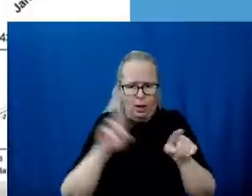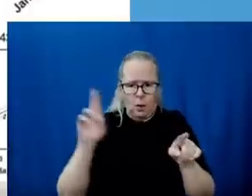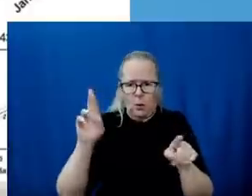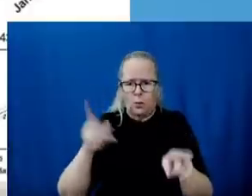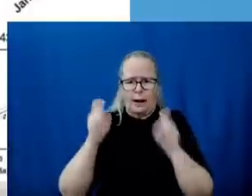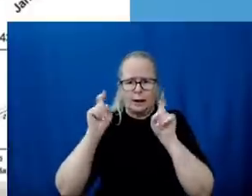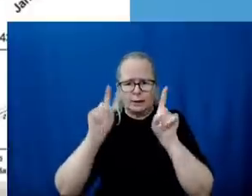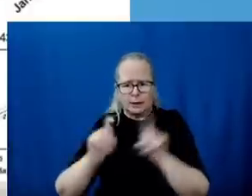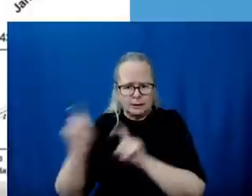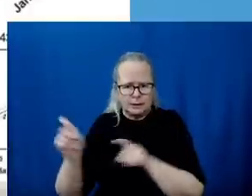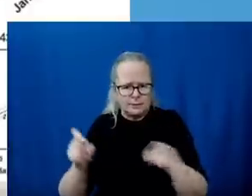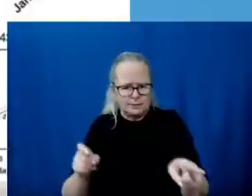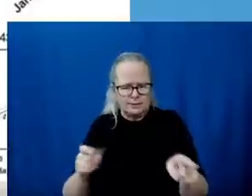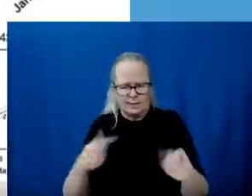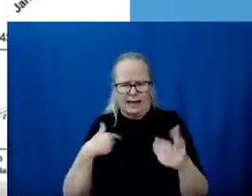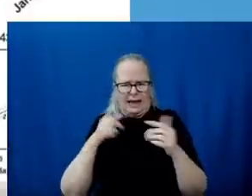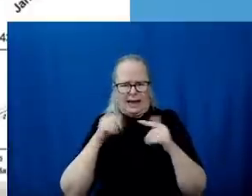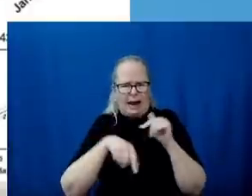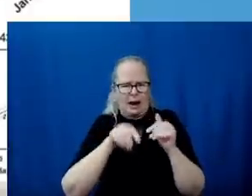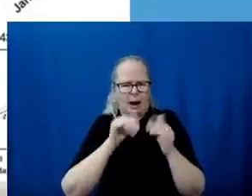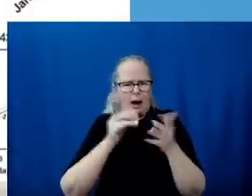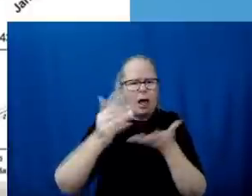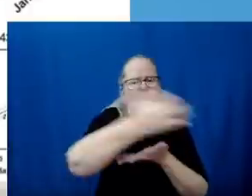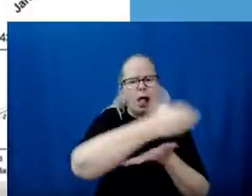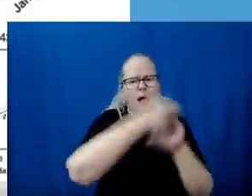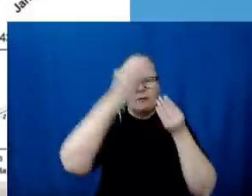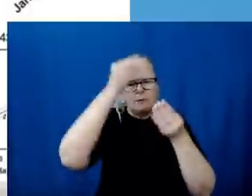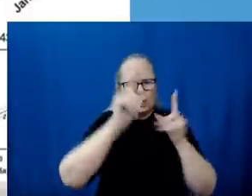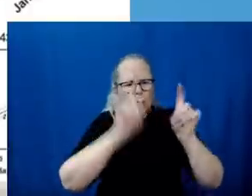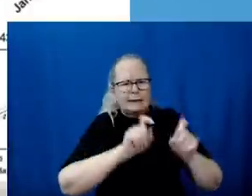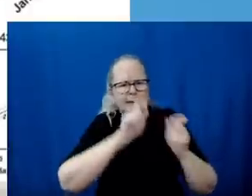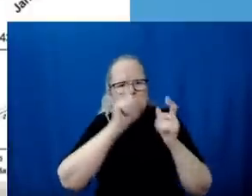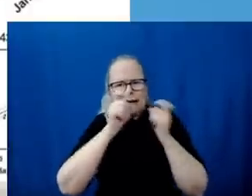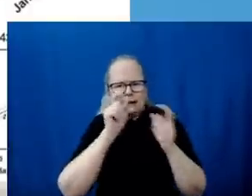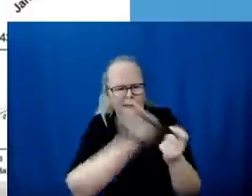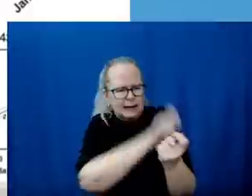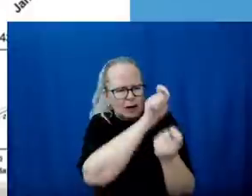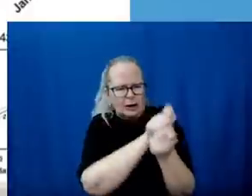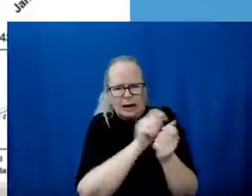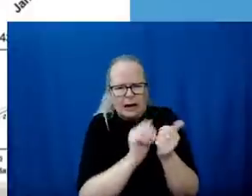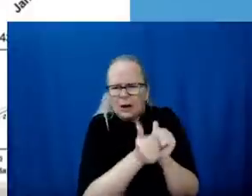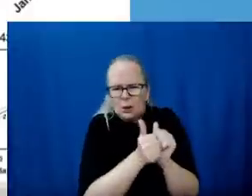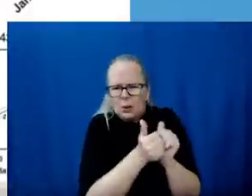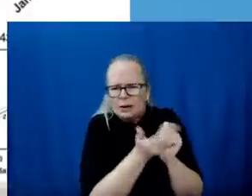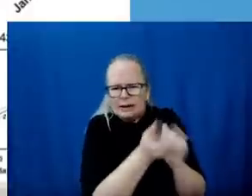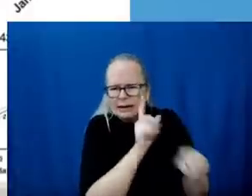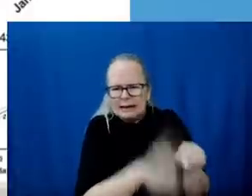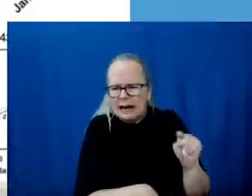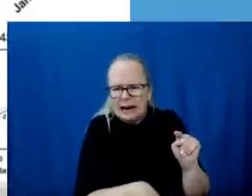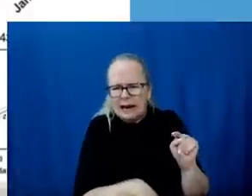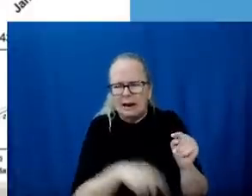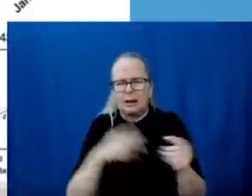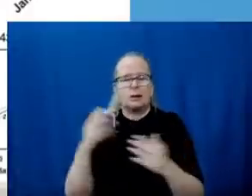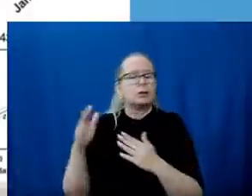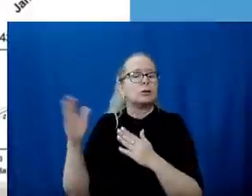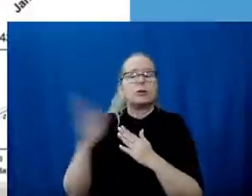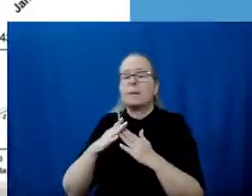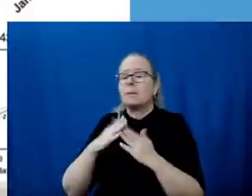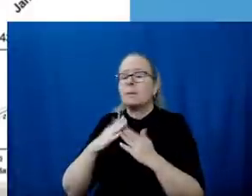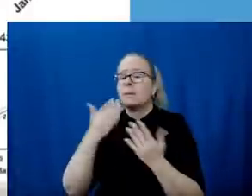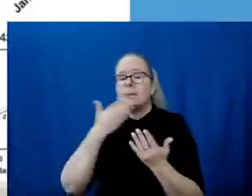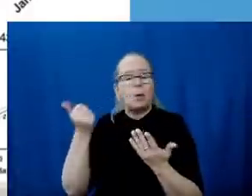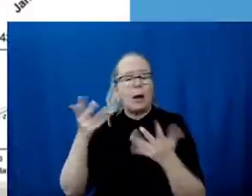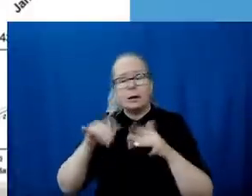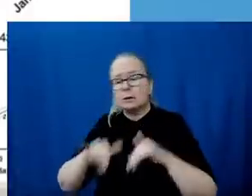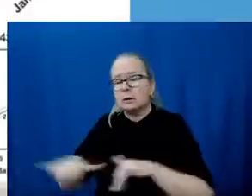rapid tests and not a mechanism by which to capture those as well and accurately. So wastewater certainly now is